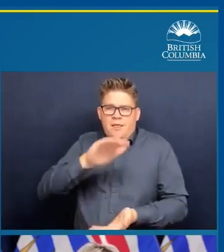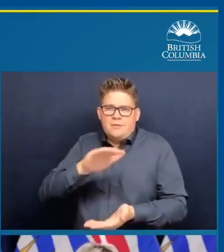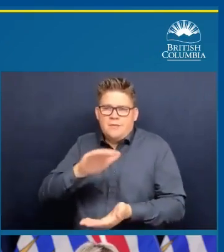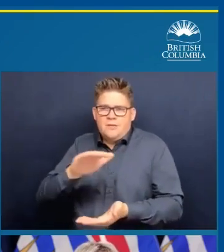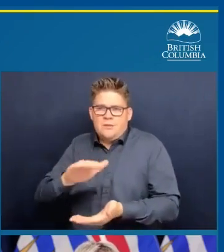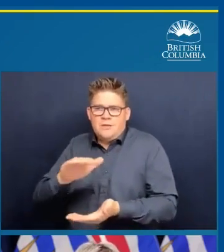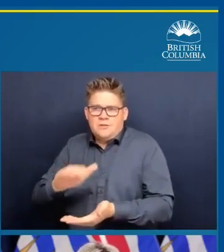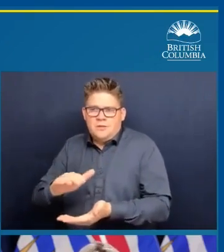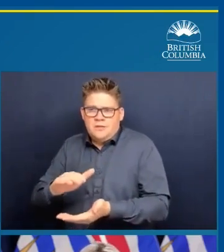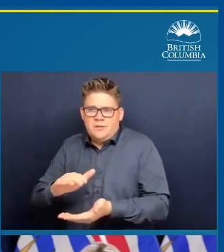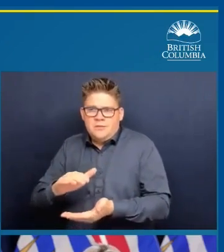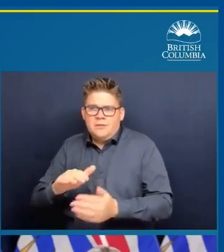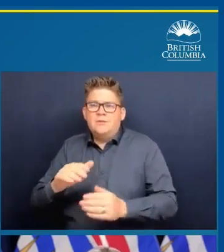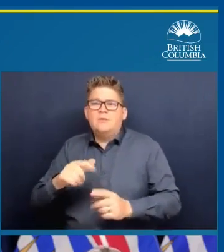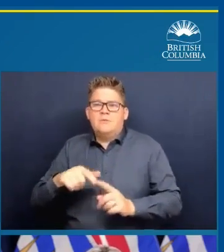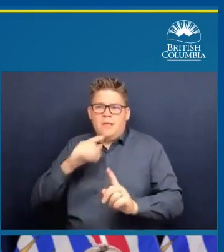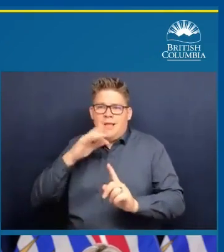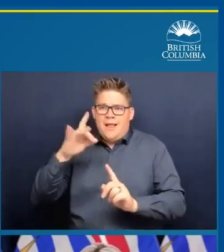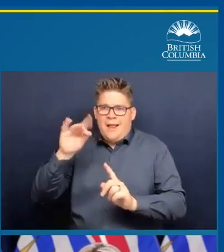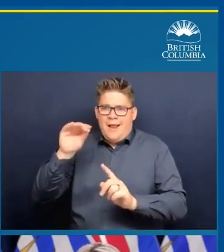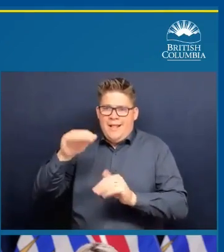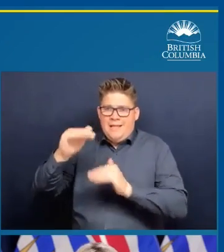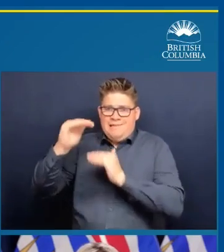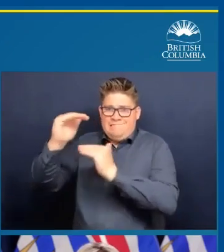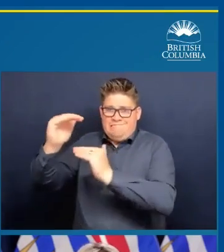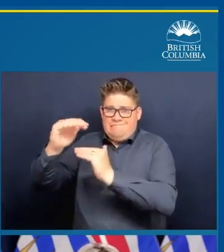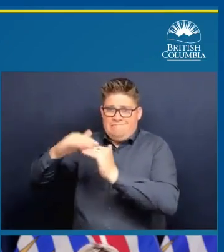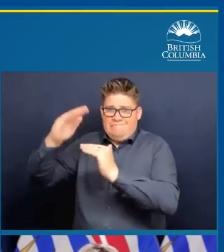is the highest risk group for COVID.